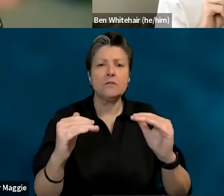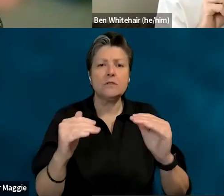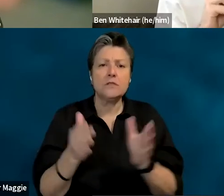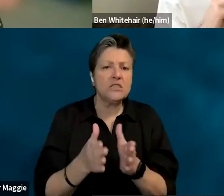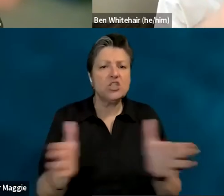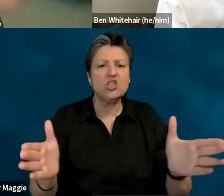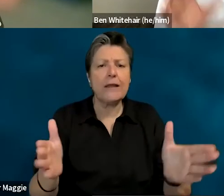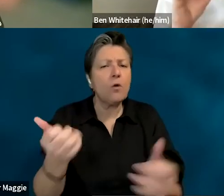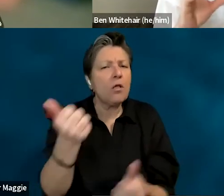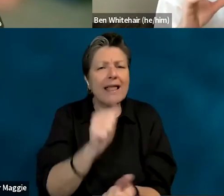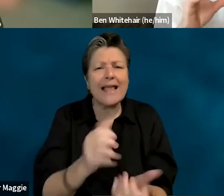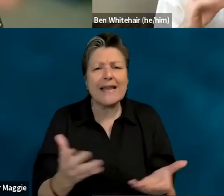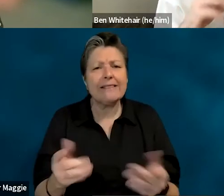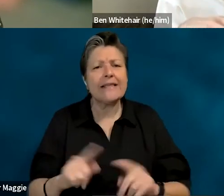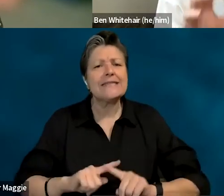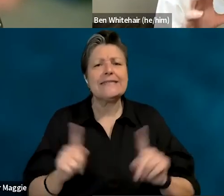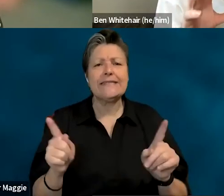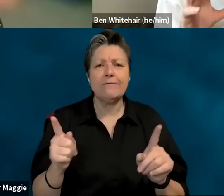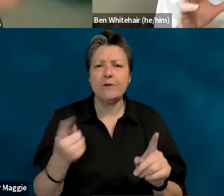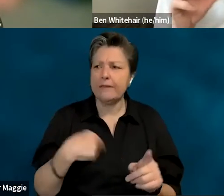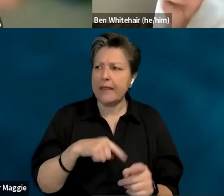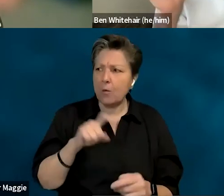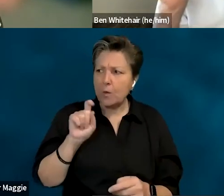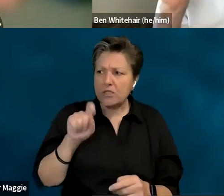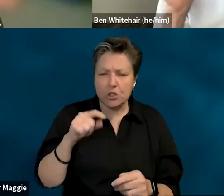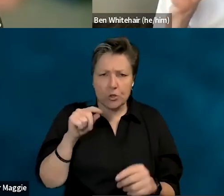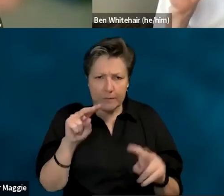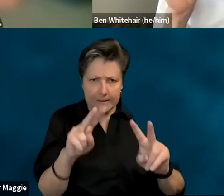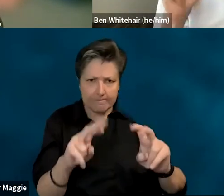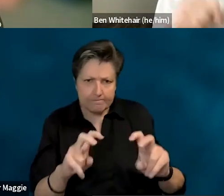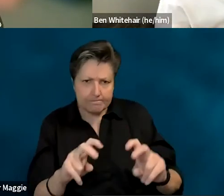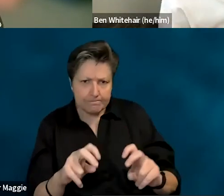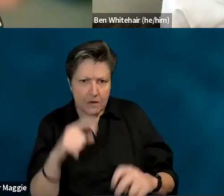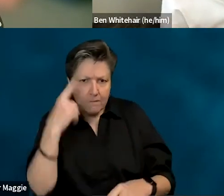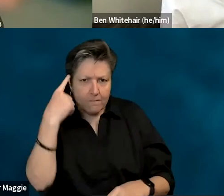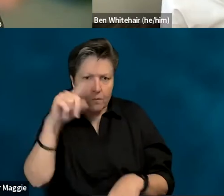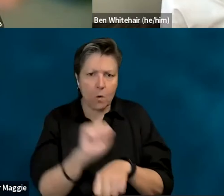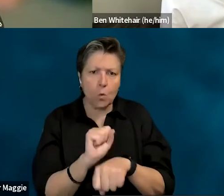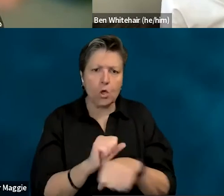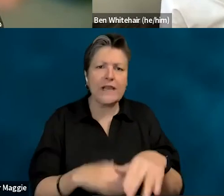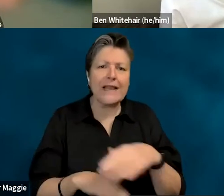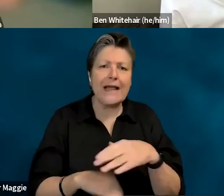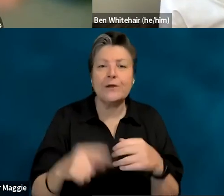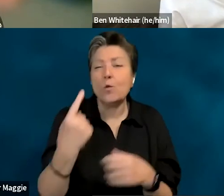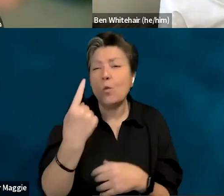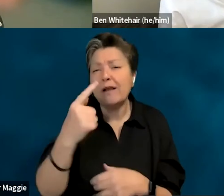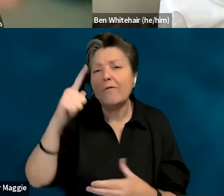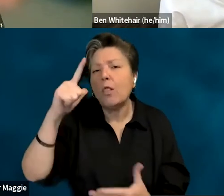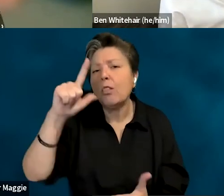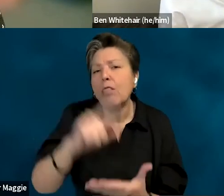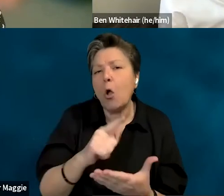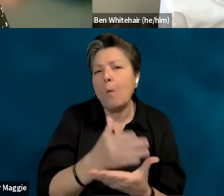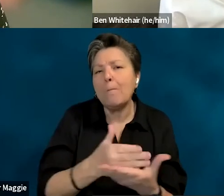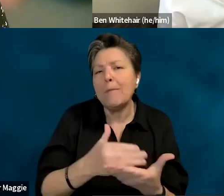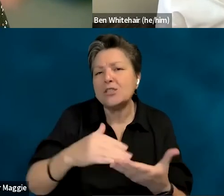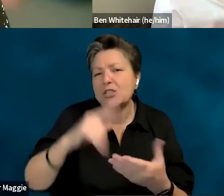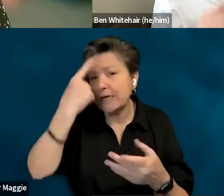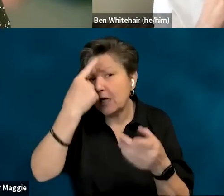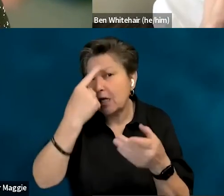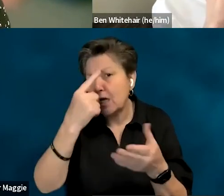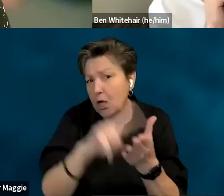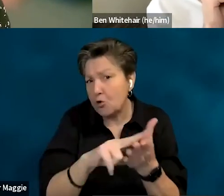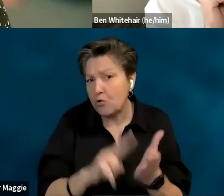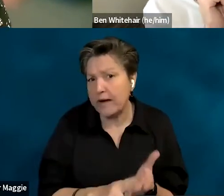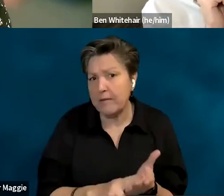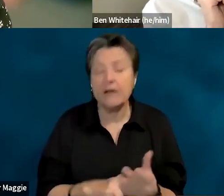different that we should be looking at when we're working under one of the low budget agreements? Definitely.